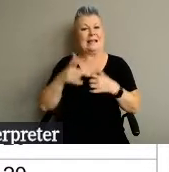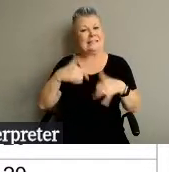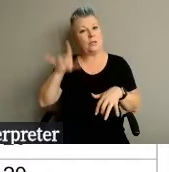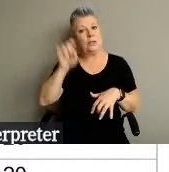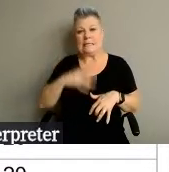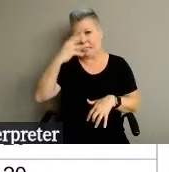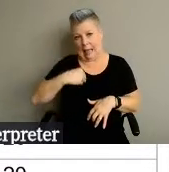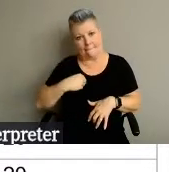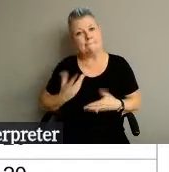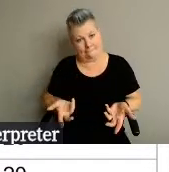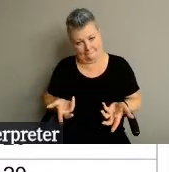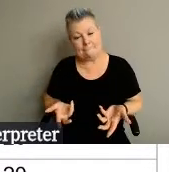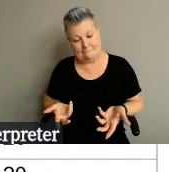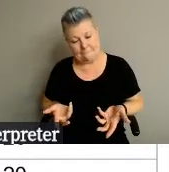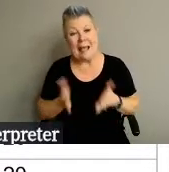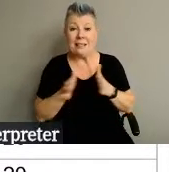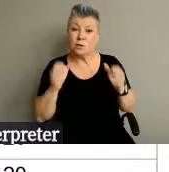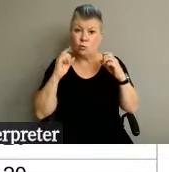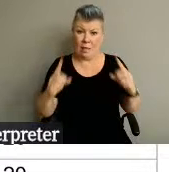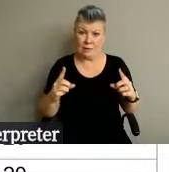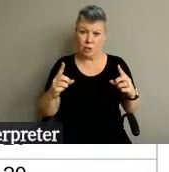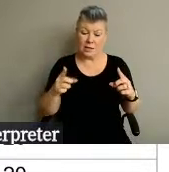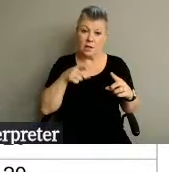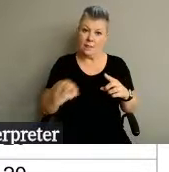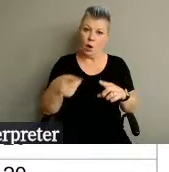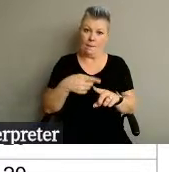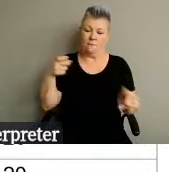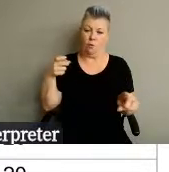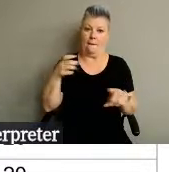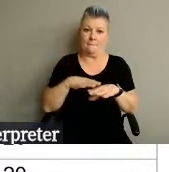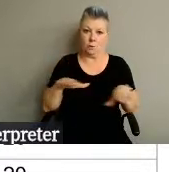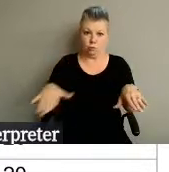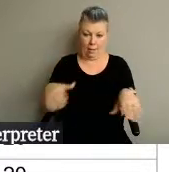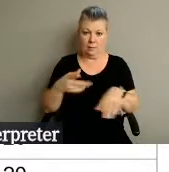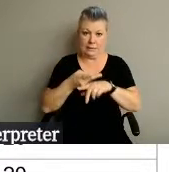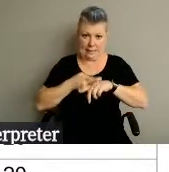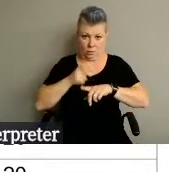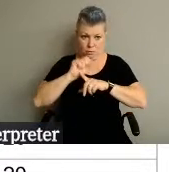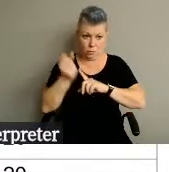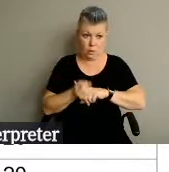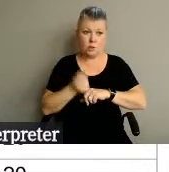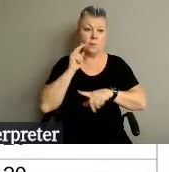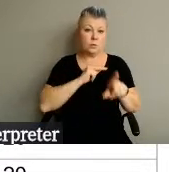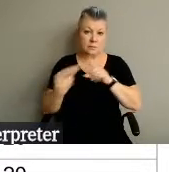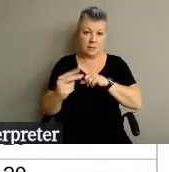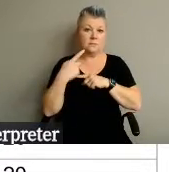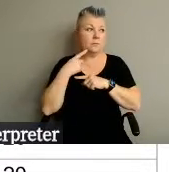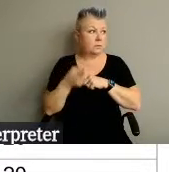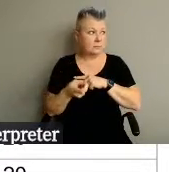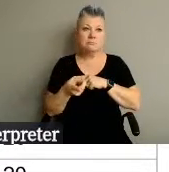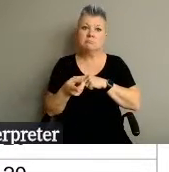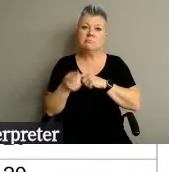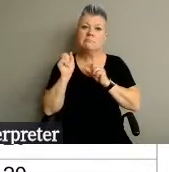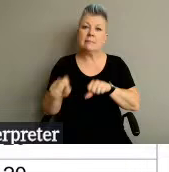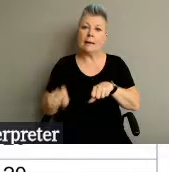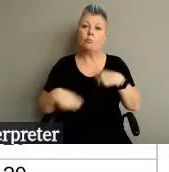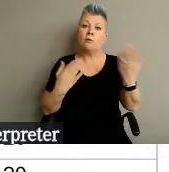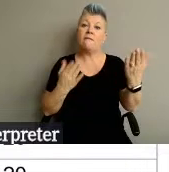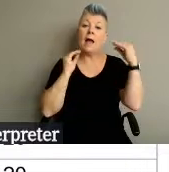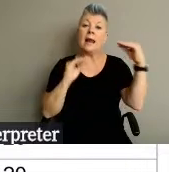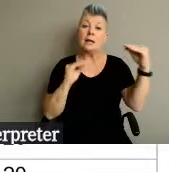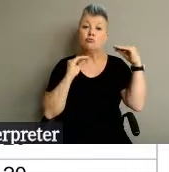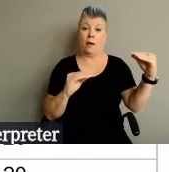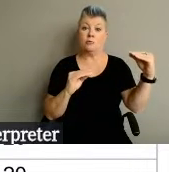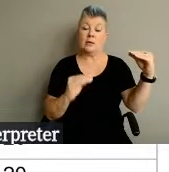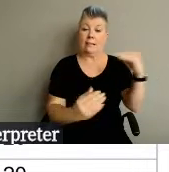general education, they come from a childcare where they're able to, perspective, that lens, where they're able to provide that instruction